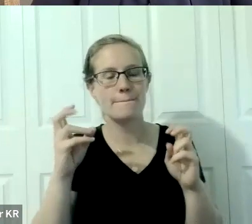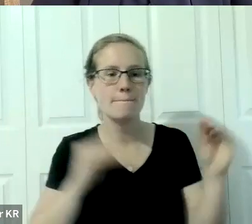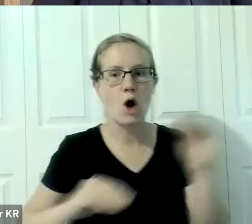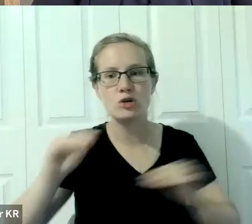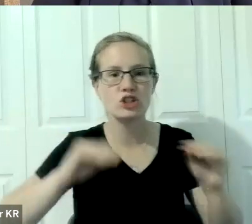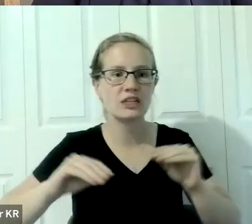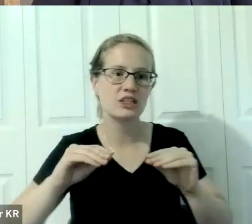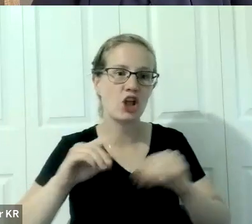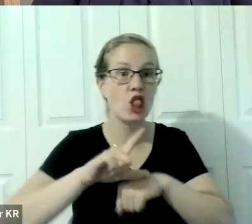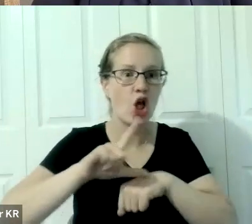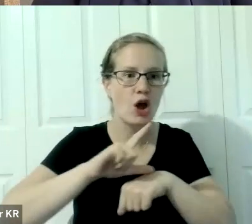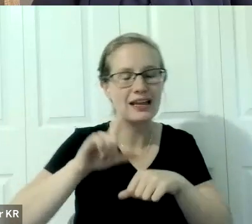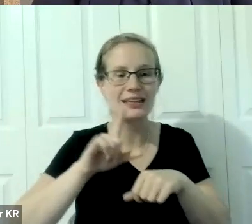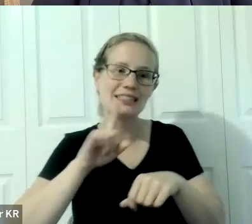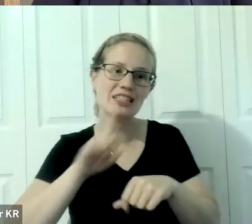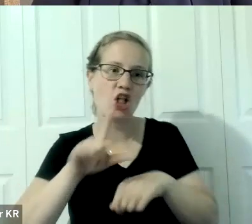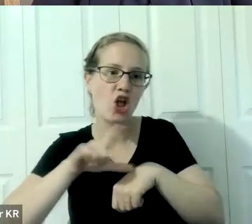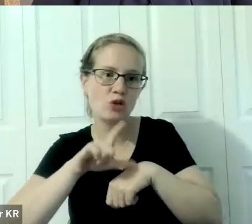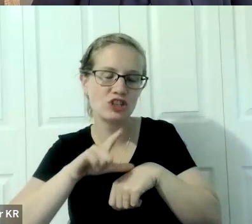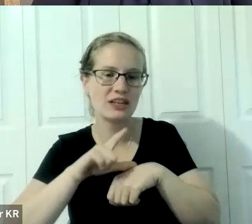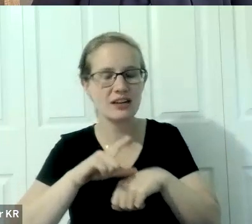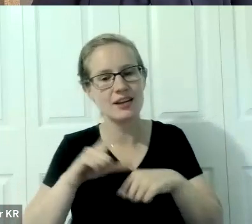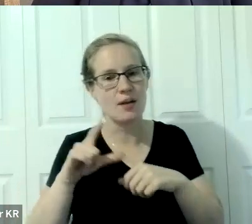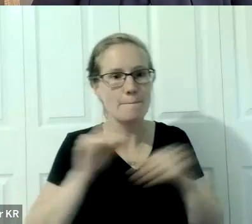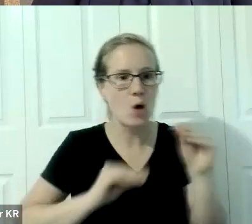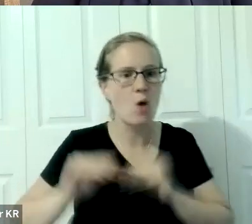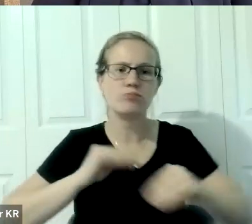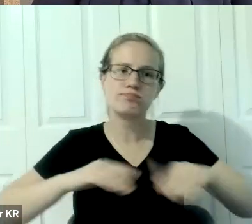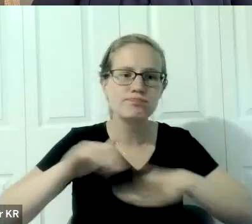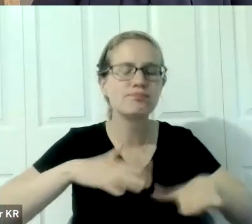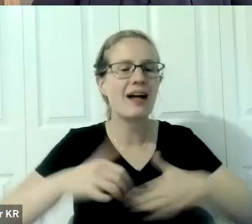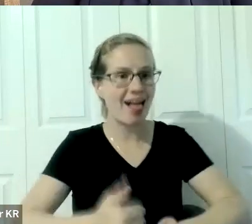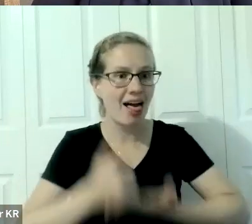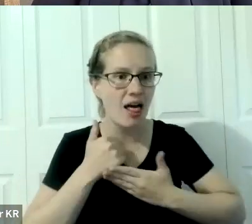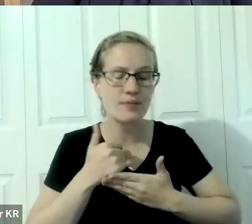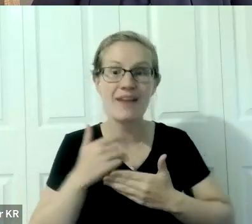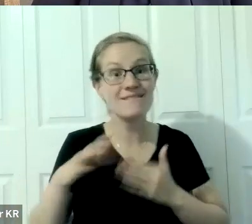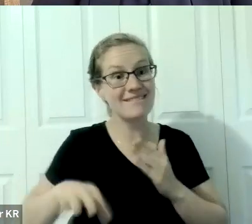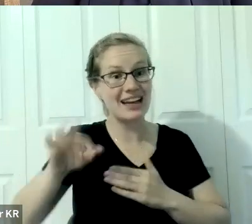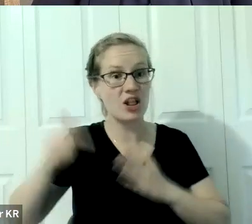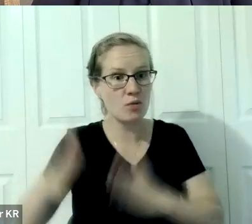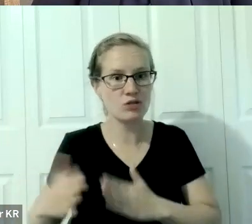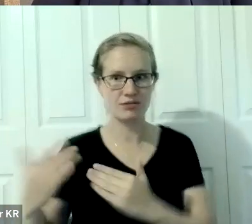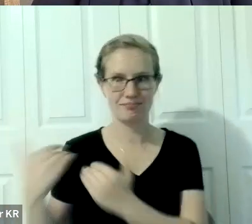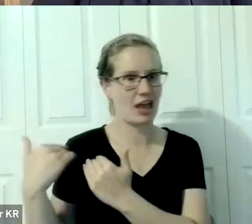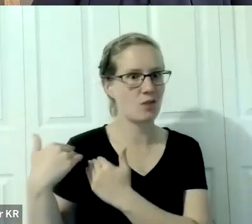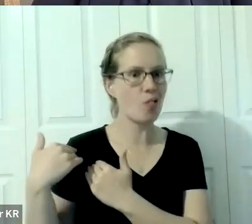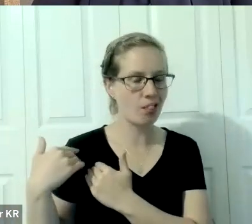just physically, but mentally also. And to find someone to do that with me who could keep me